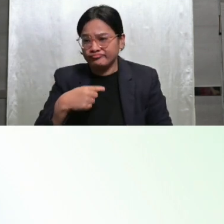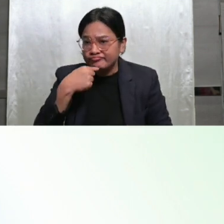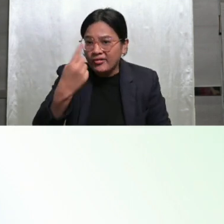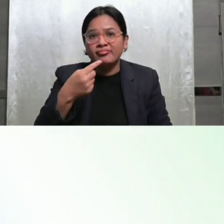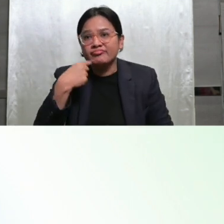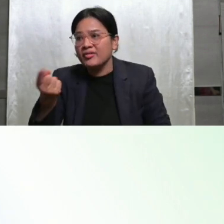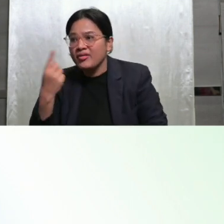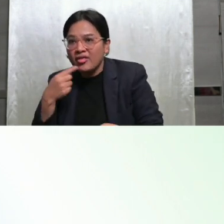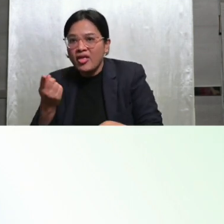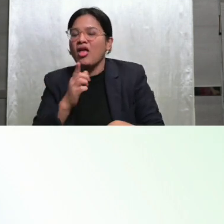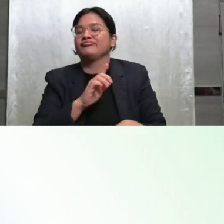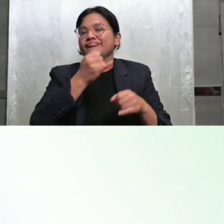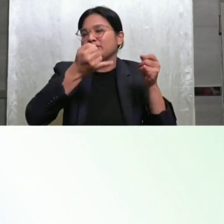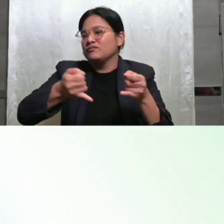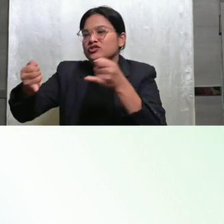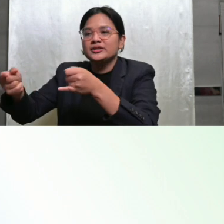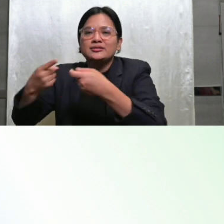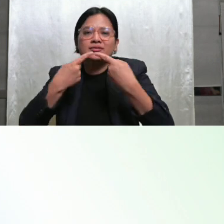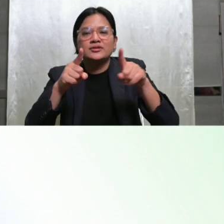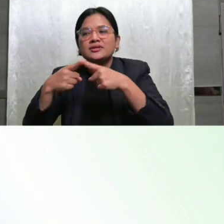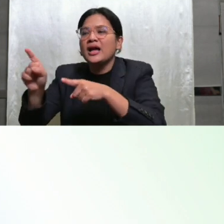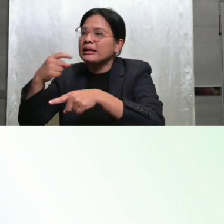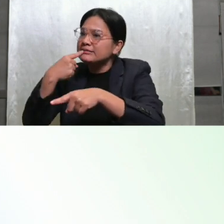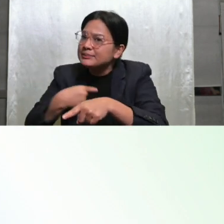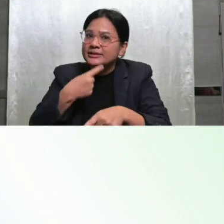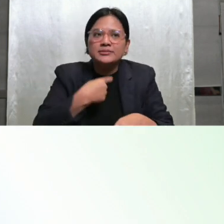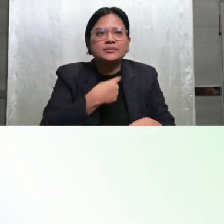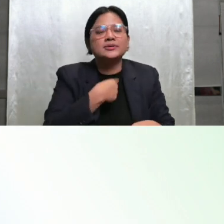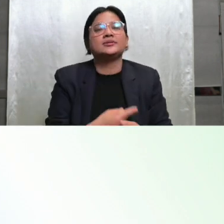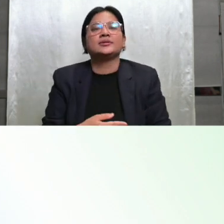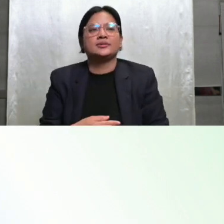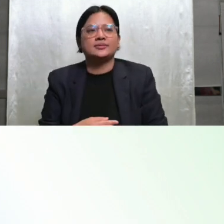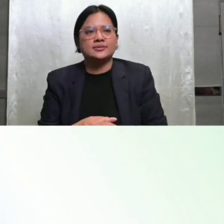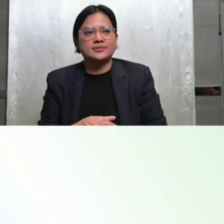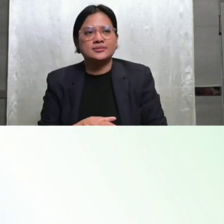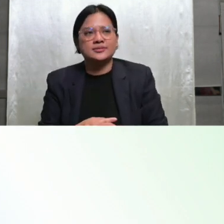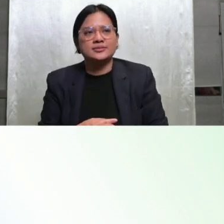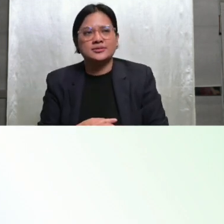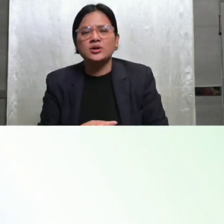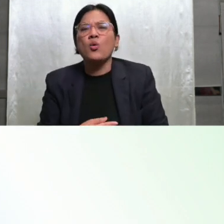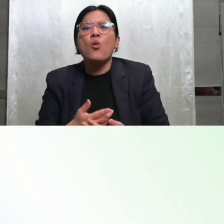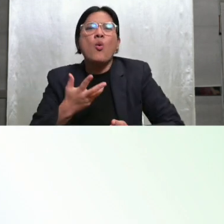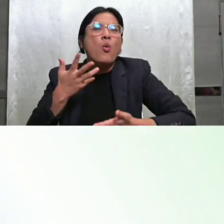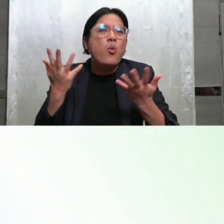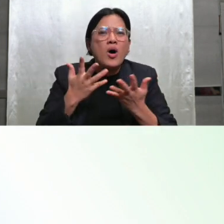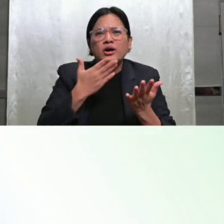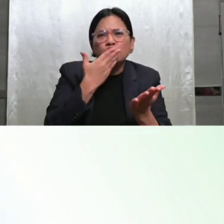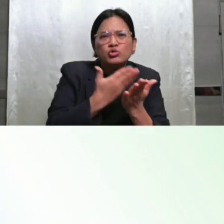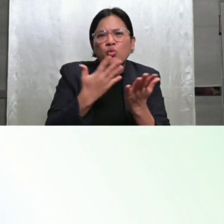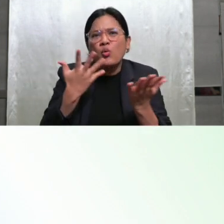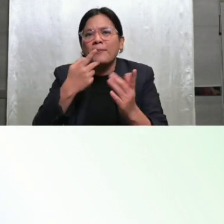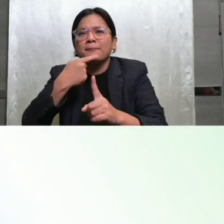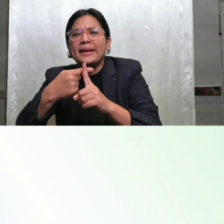providing them support wherever they need, whereby you can reduce the effort and the time that is required. But it's not